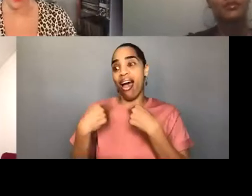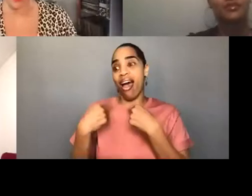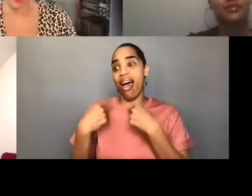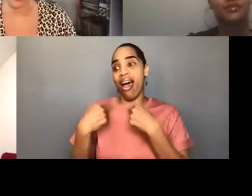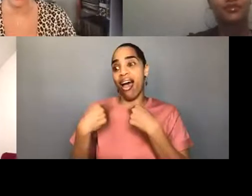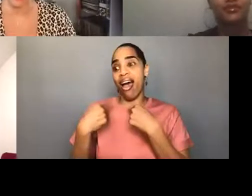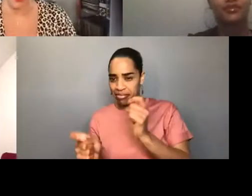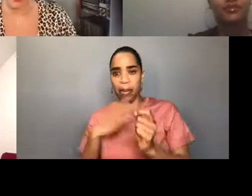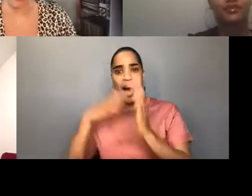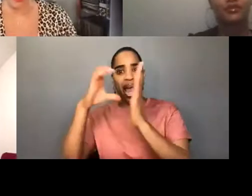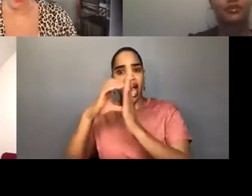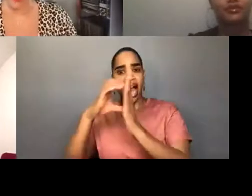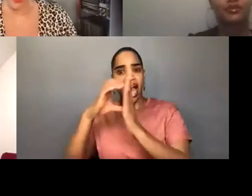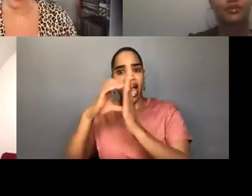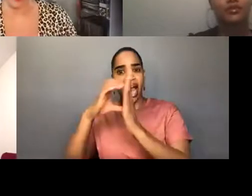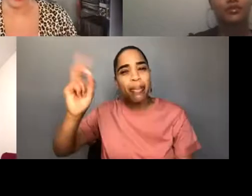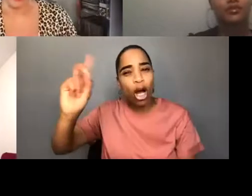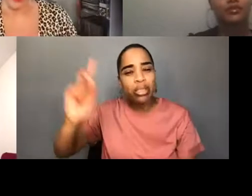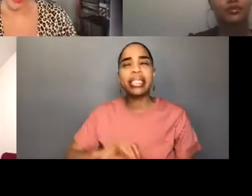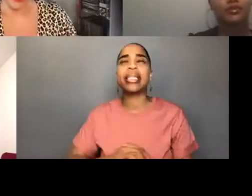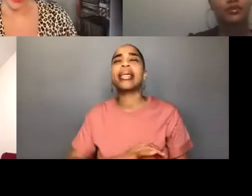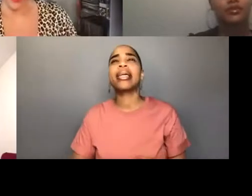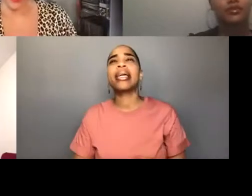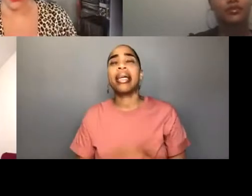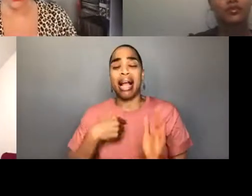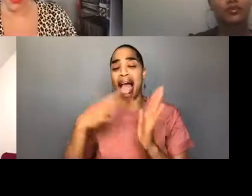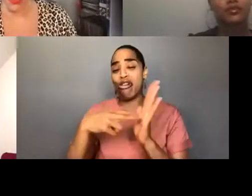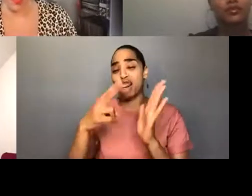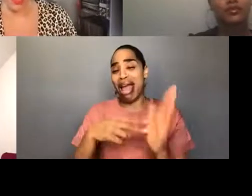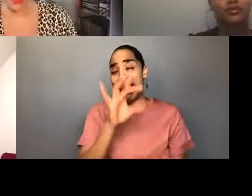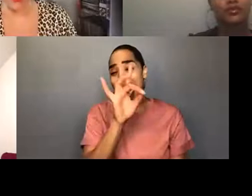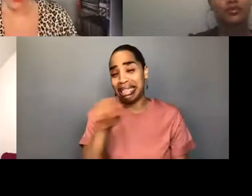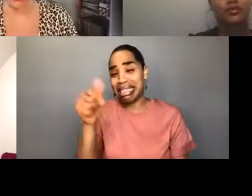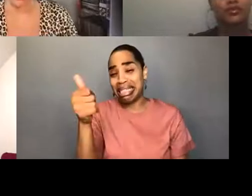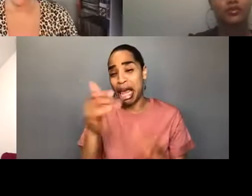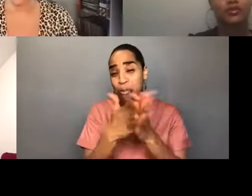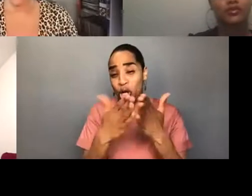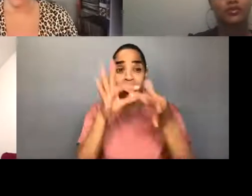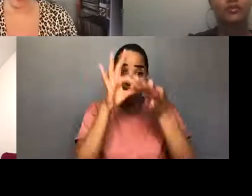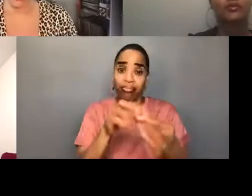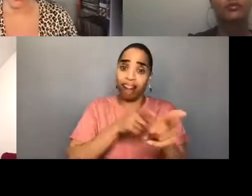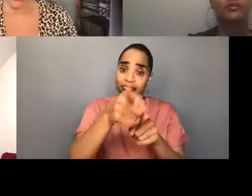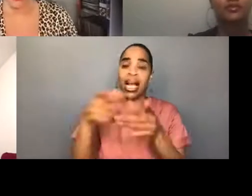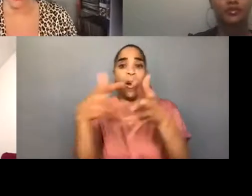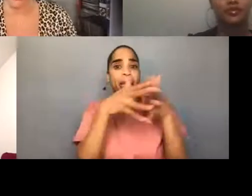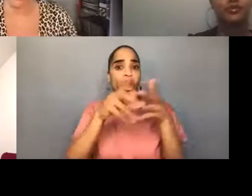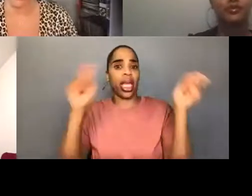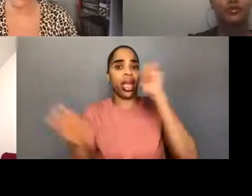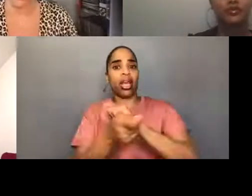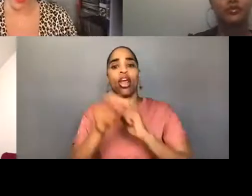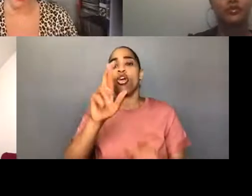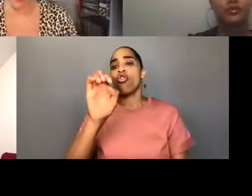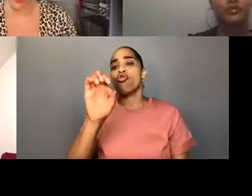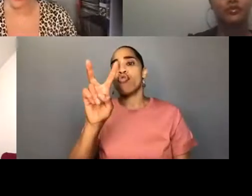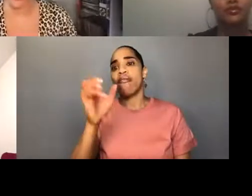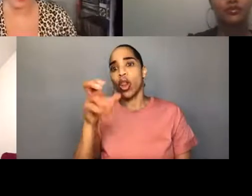my essay on democracy. And I read about 8 to 10 books just on the American Revolution. So all of those critics